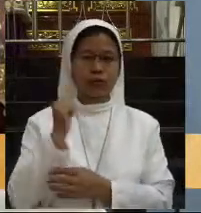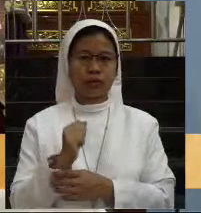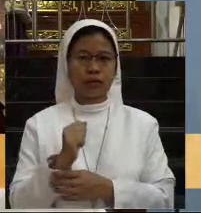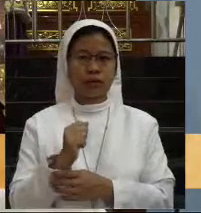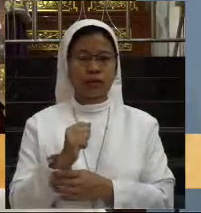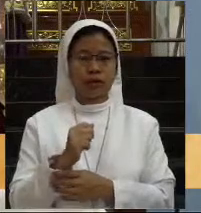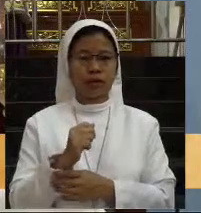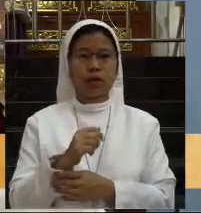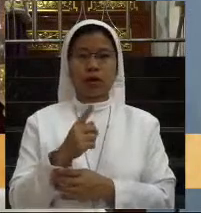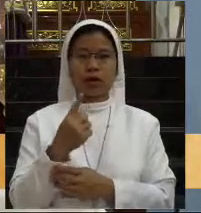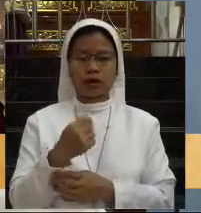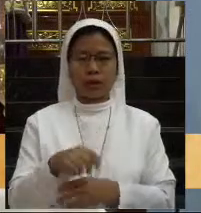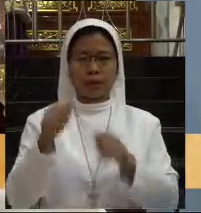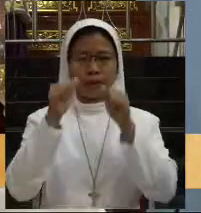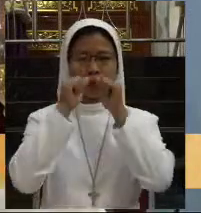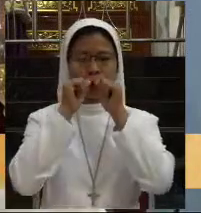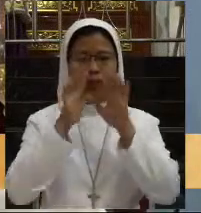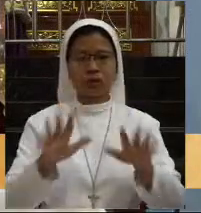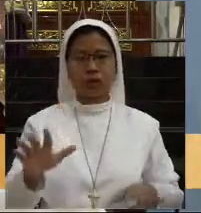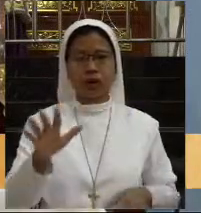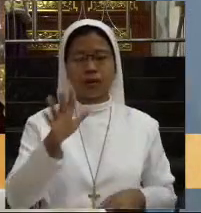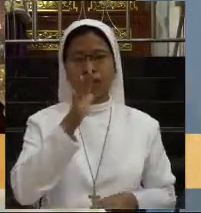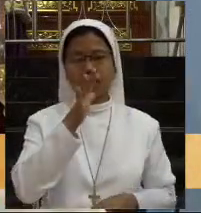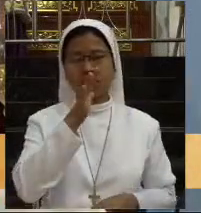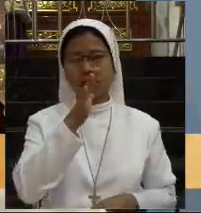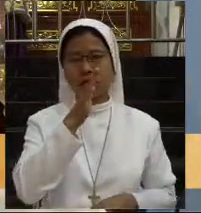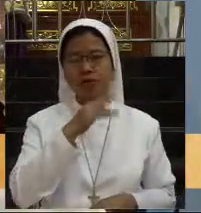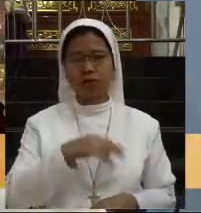We see the Blessed Mother being purified.